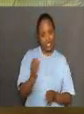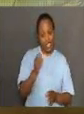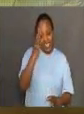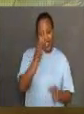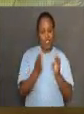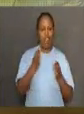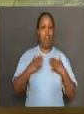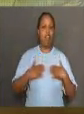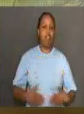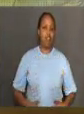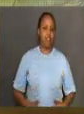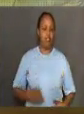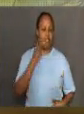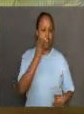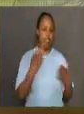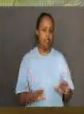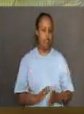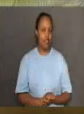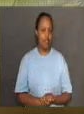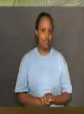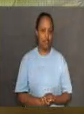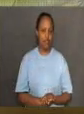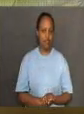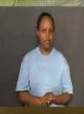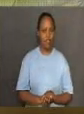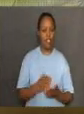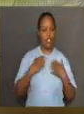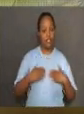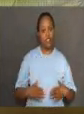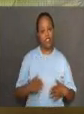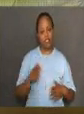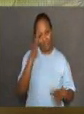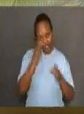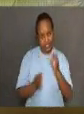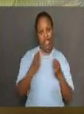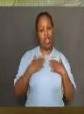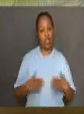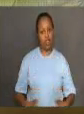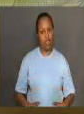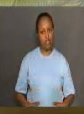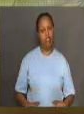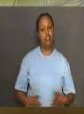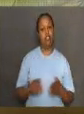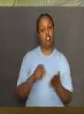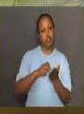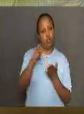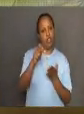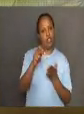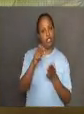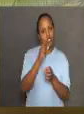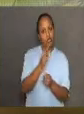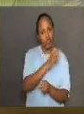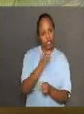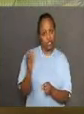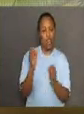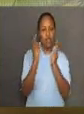judiciary. We learned that the judiciary upholds democracy and enforces